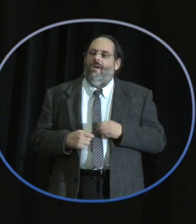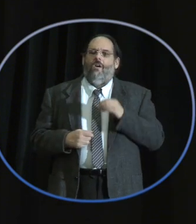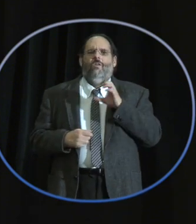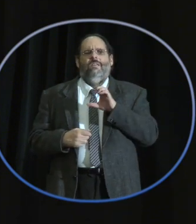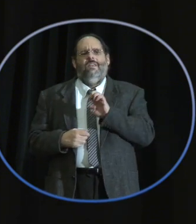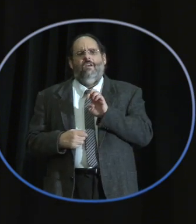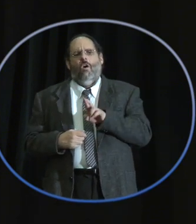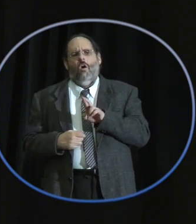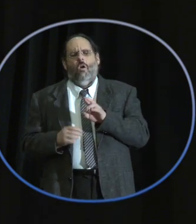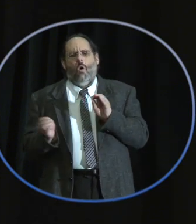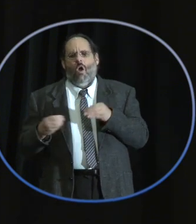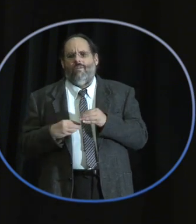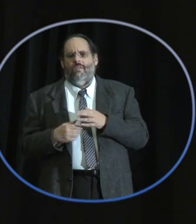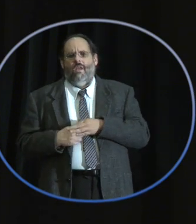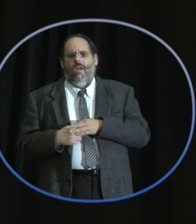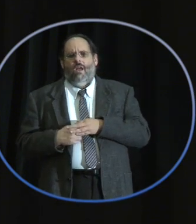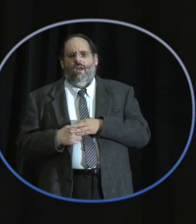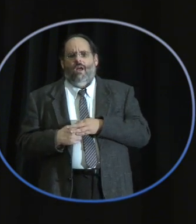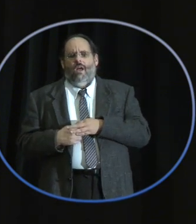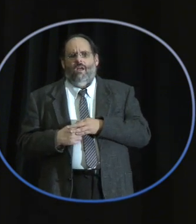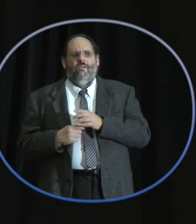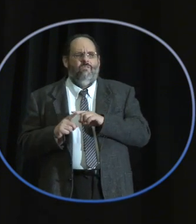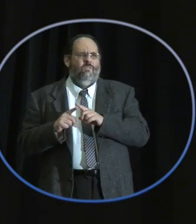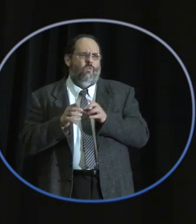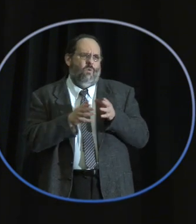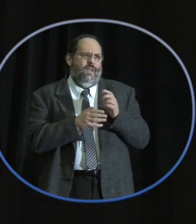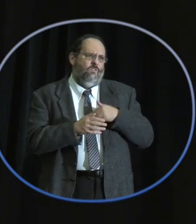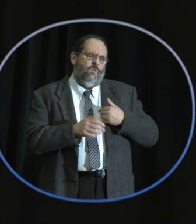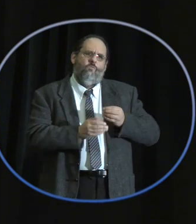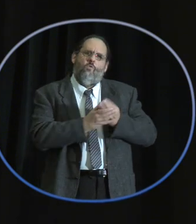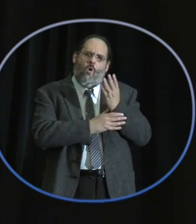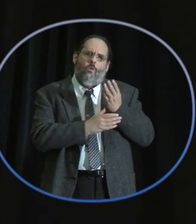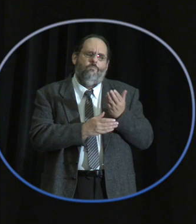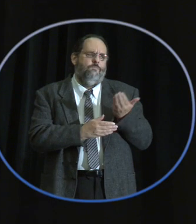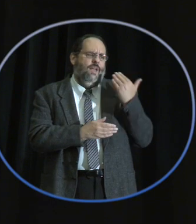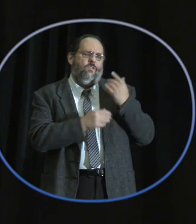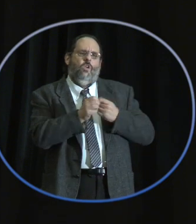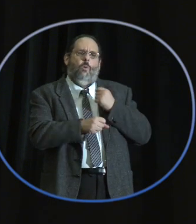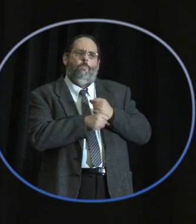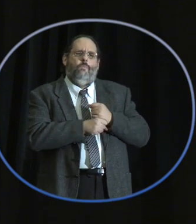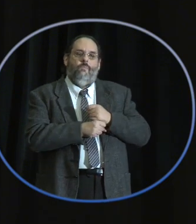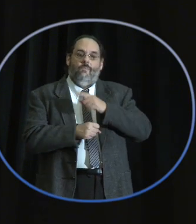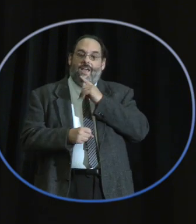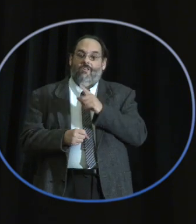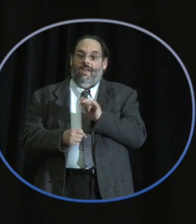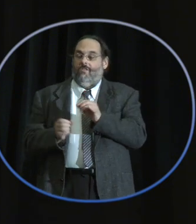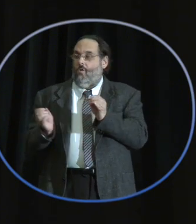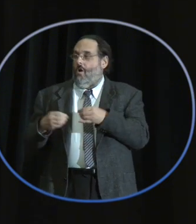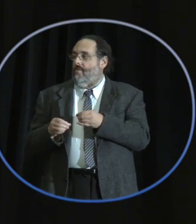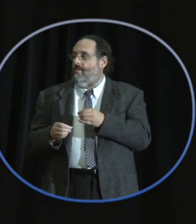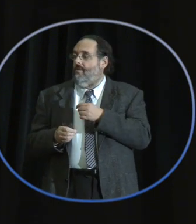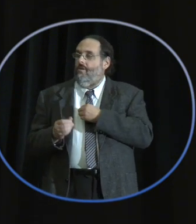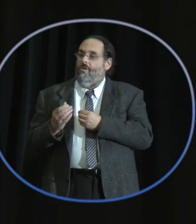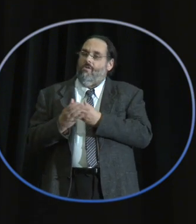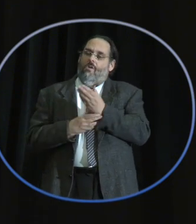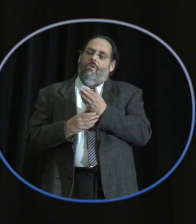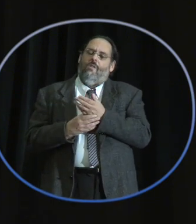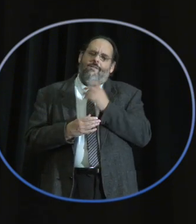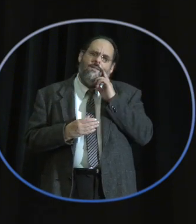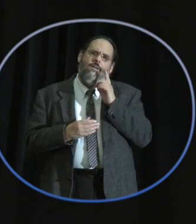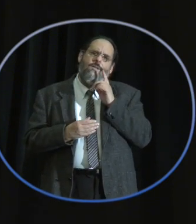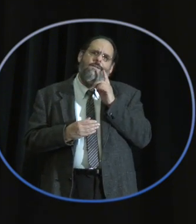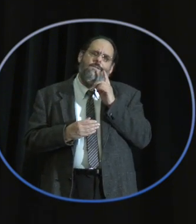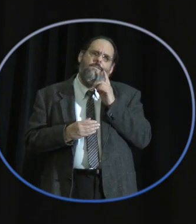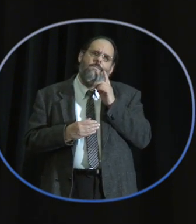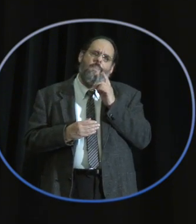Equity and Civil Rights has grown in lots of other ways in the last year. We have actually, as an office, grown by, I think